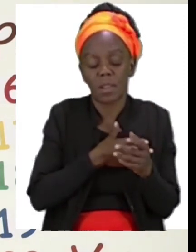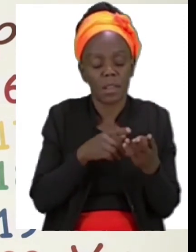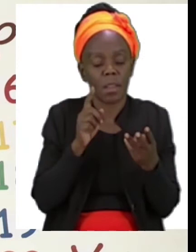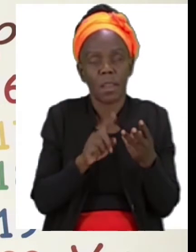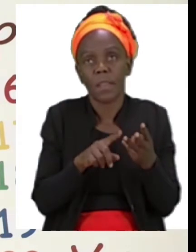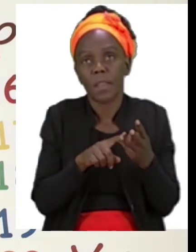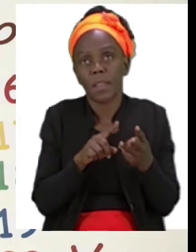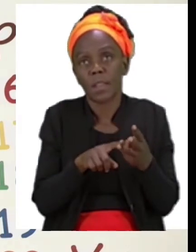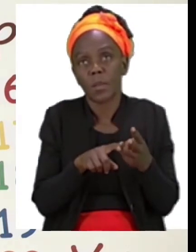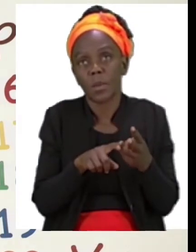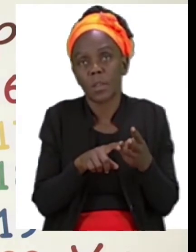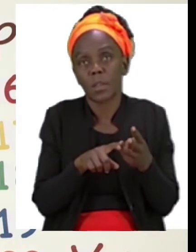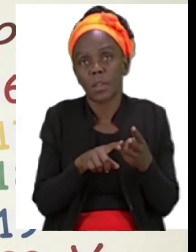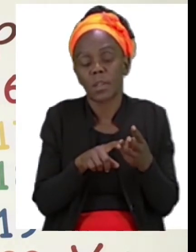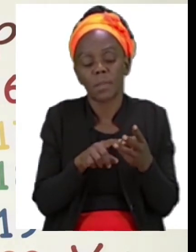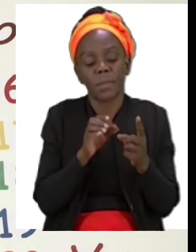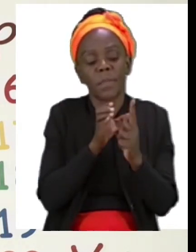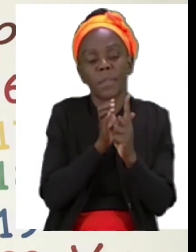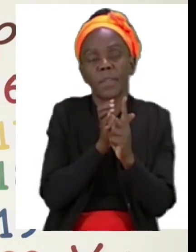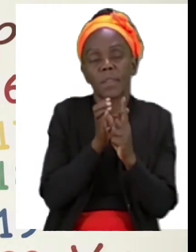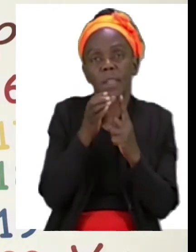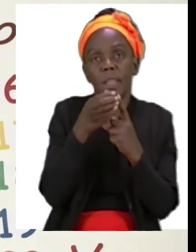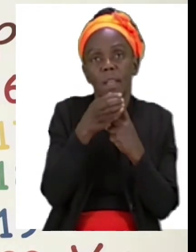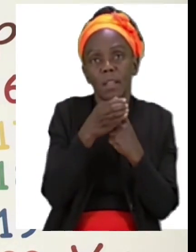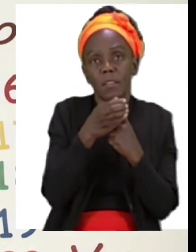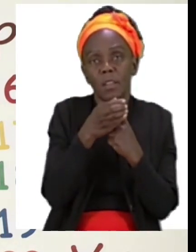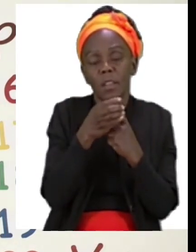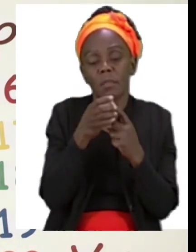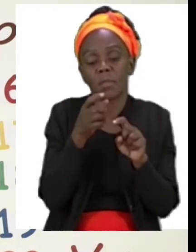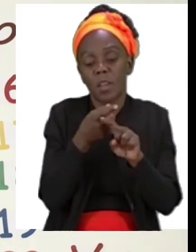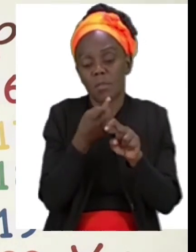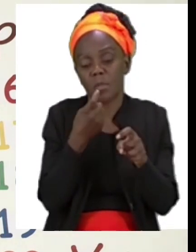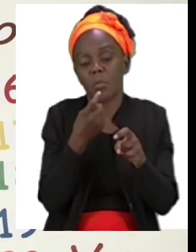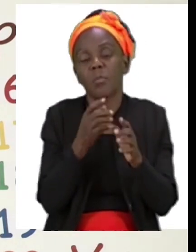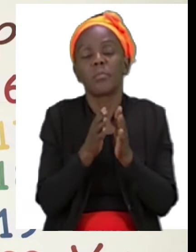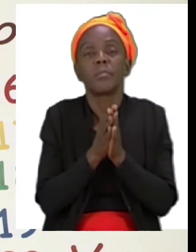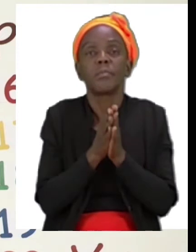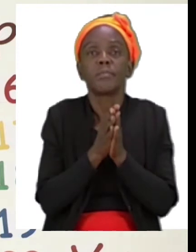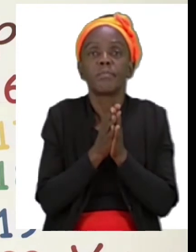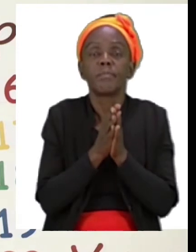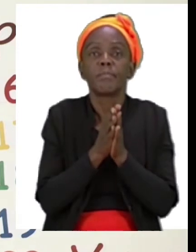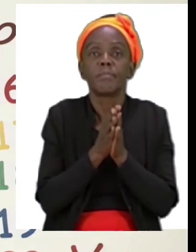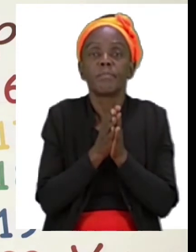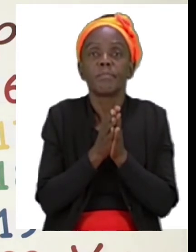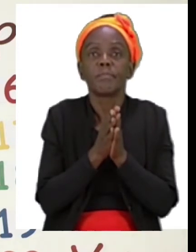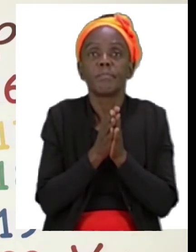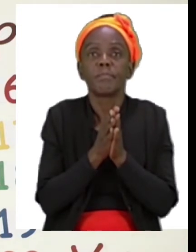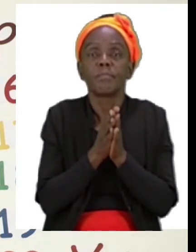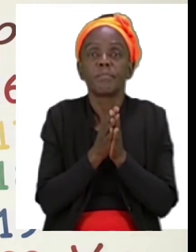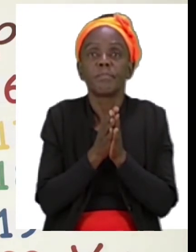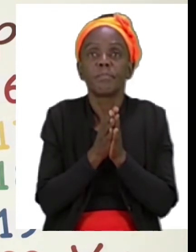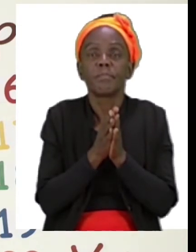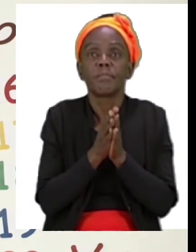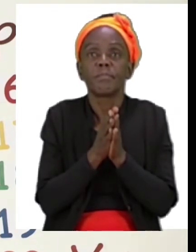said she likes the color red. Now if your friend is a boy, then